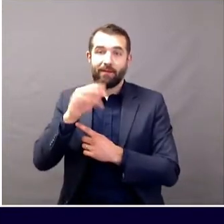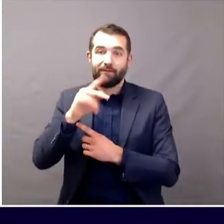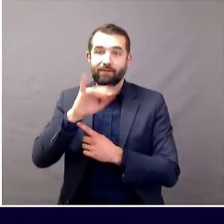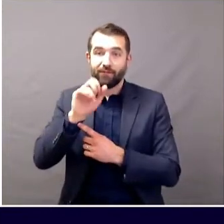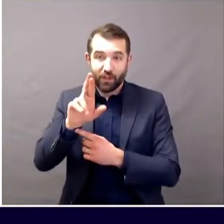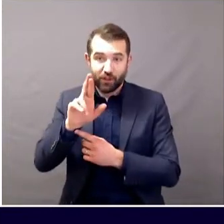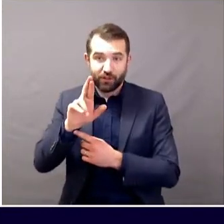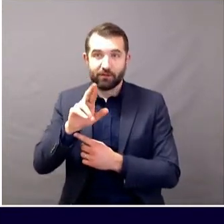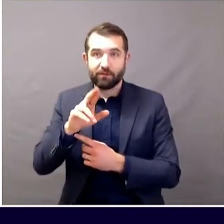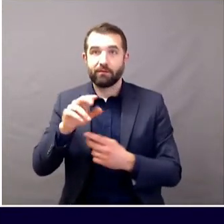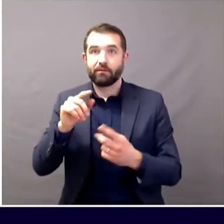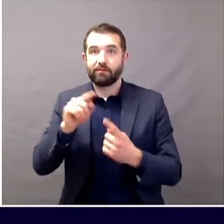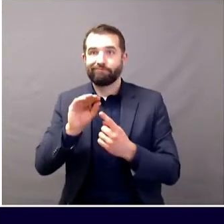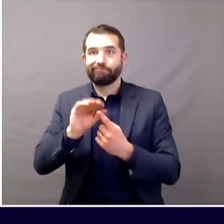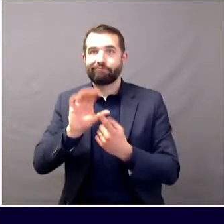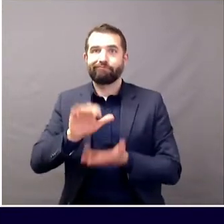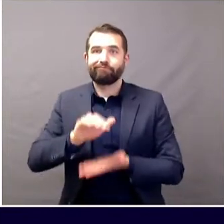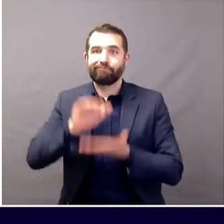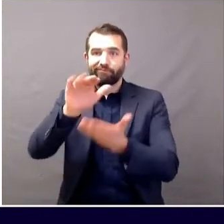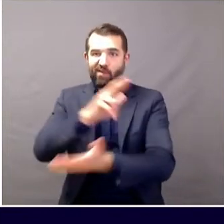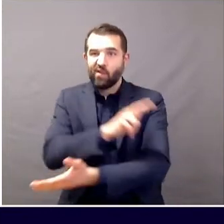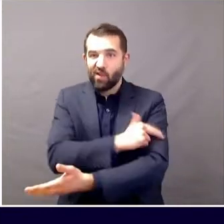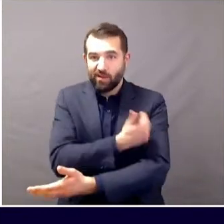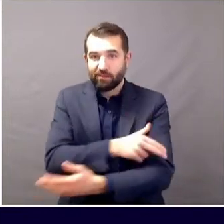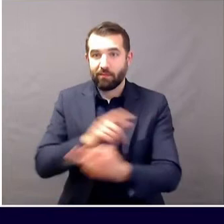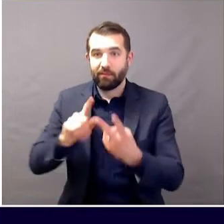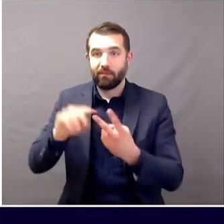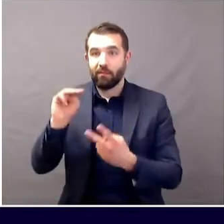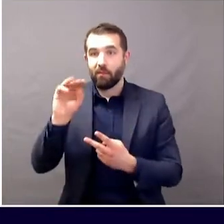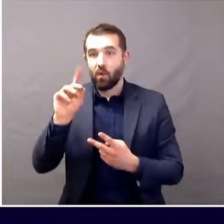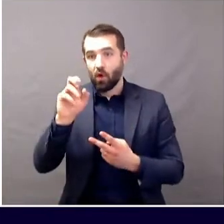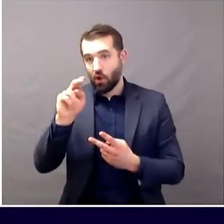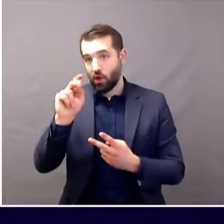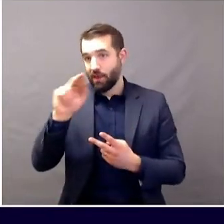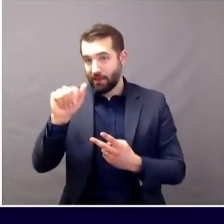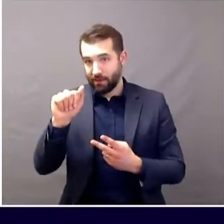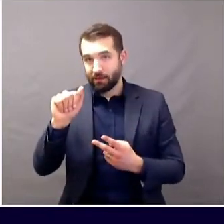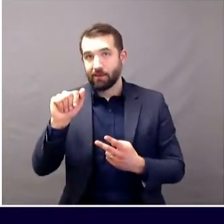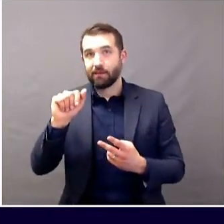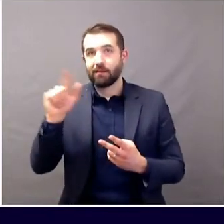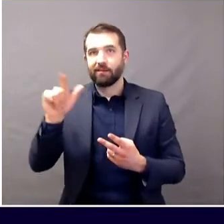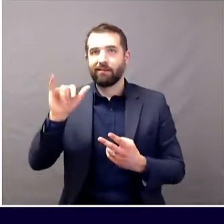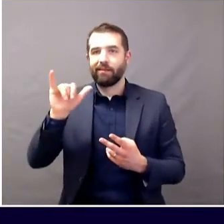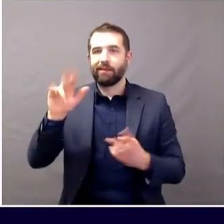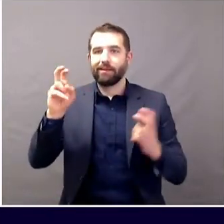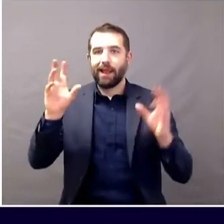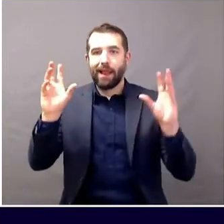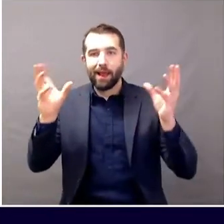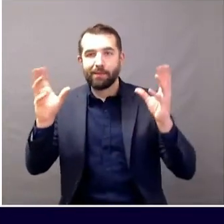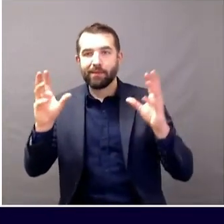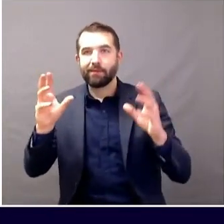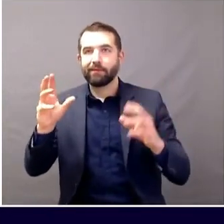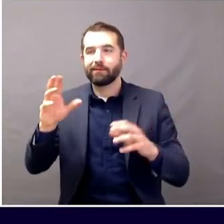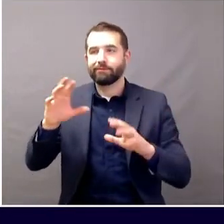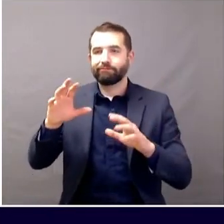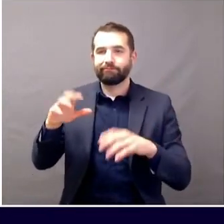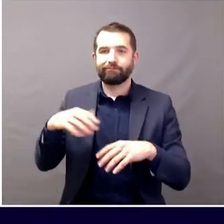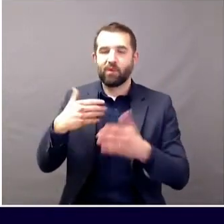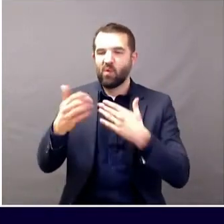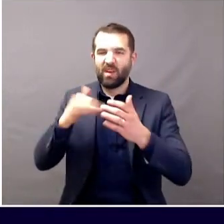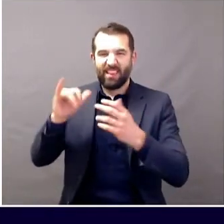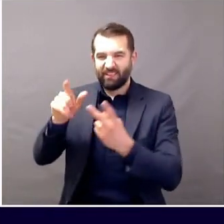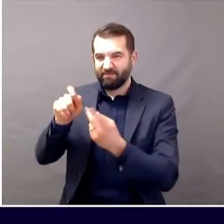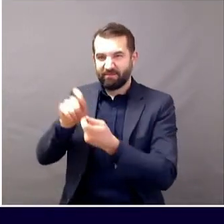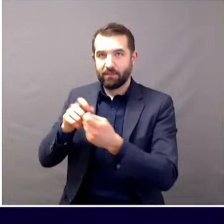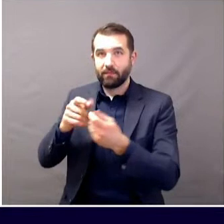Moderna going to a home healthcare agency Y or EMS agency Z. We provide the names and addresses